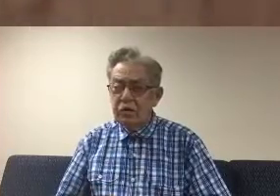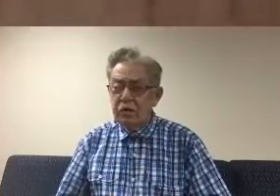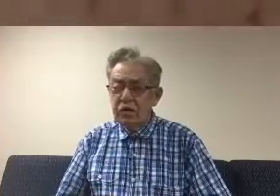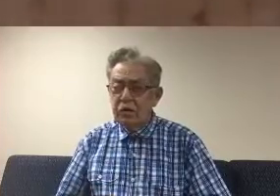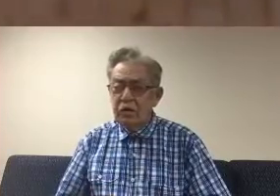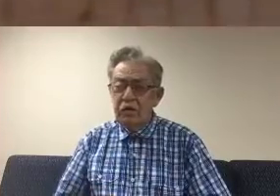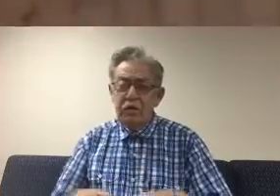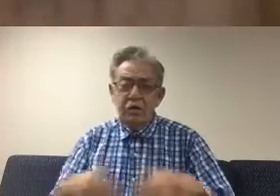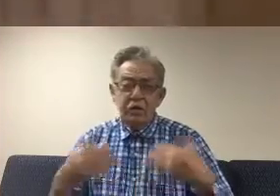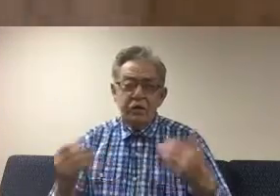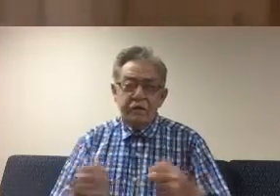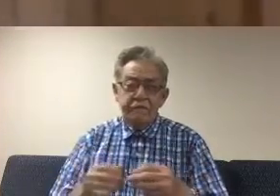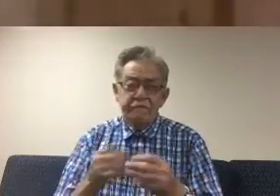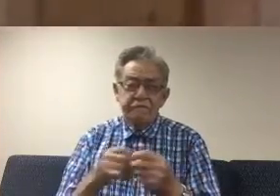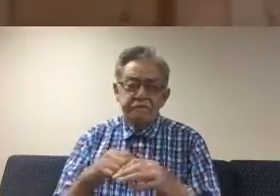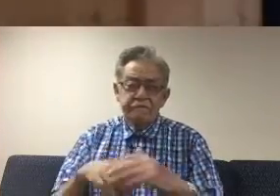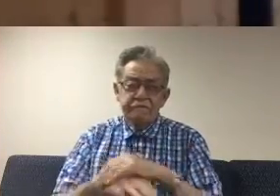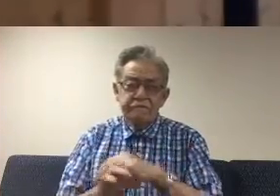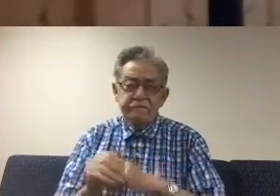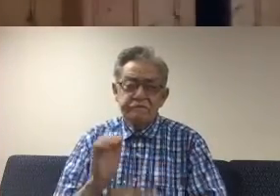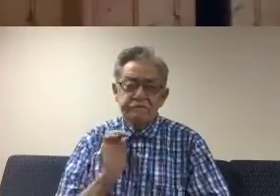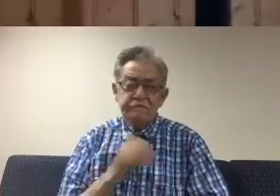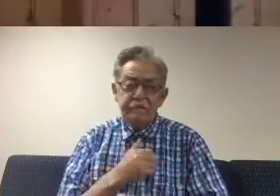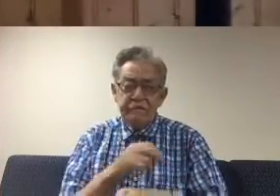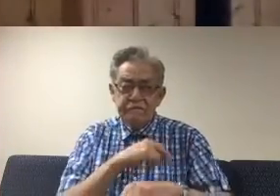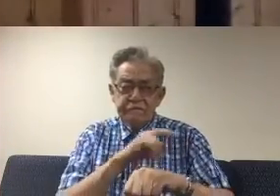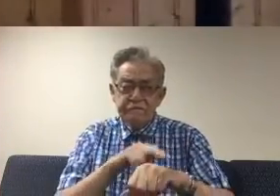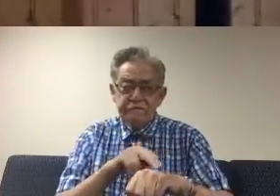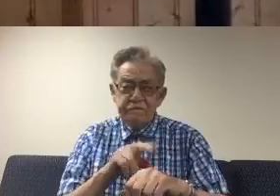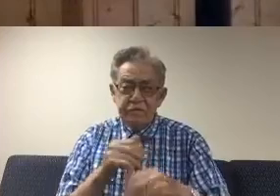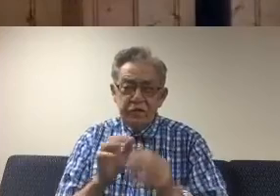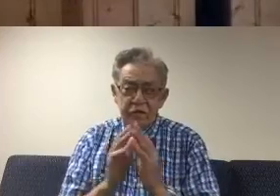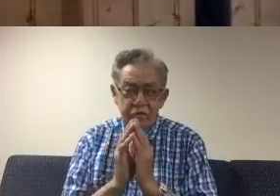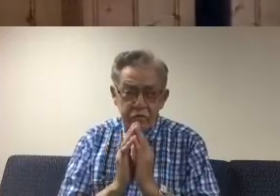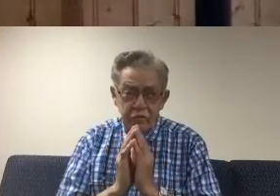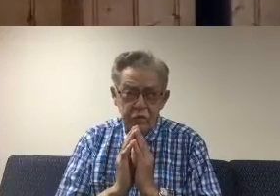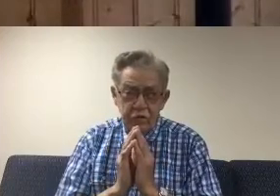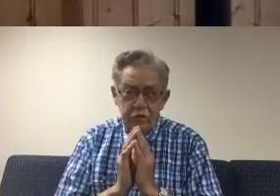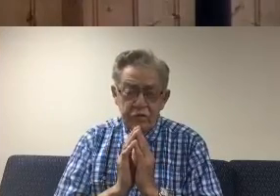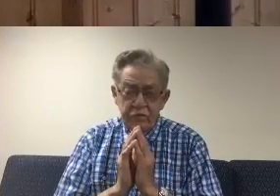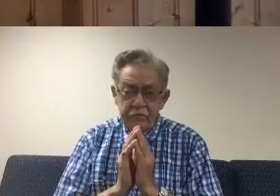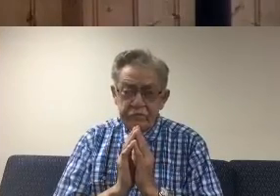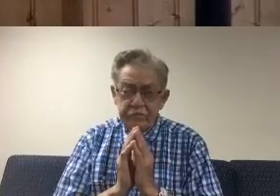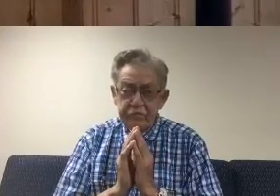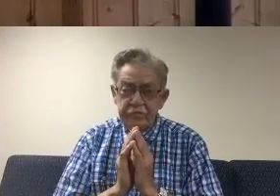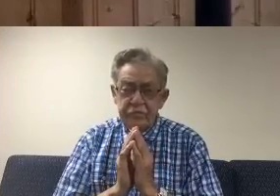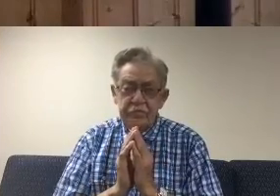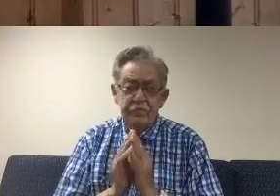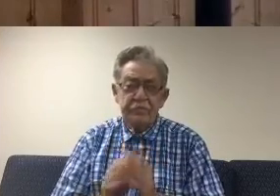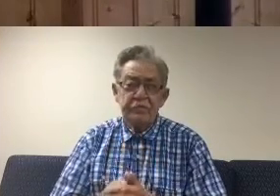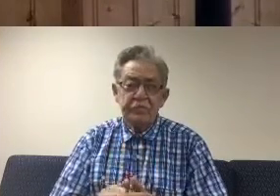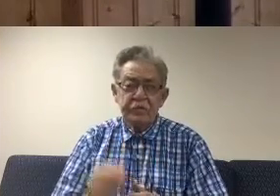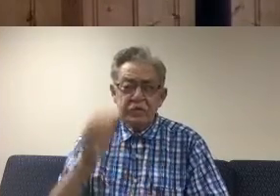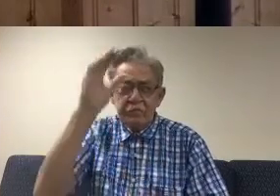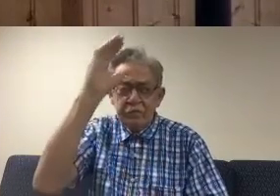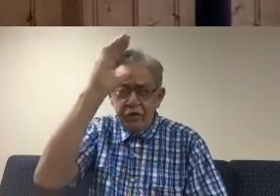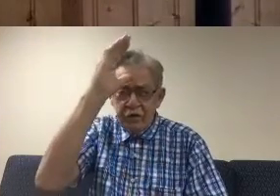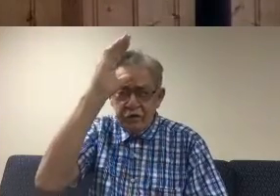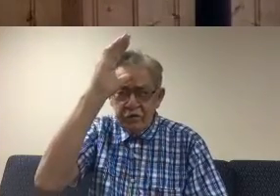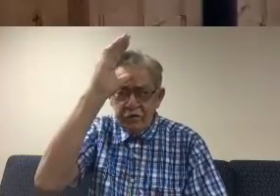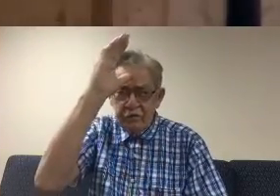bring condemnation. I want to pray for you. Father,